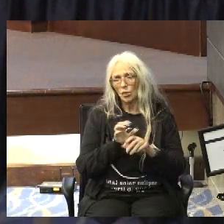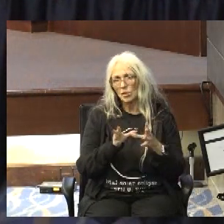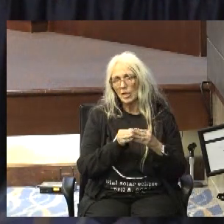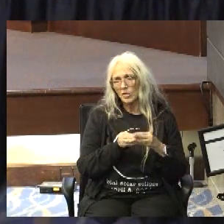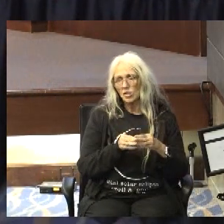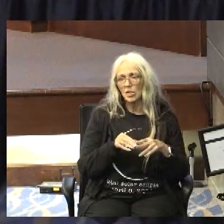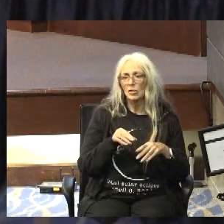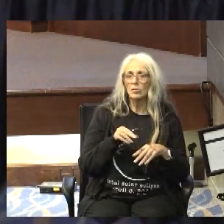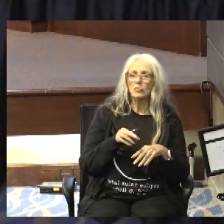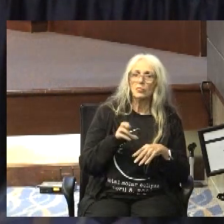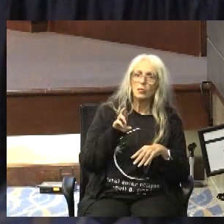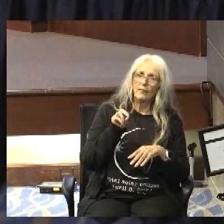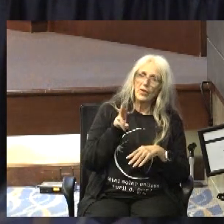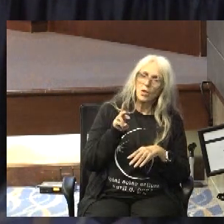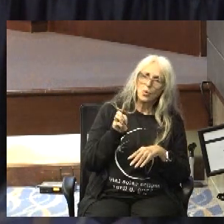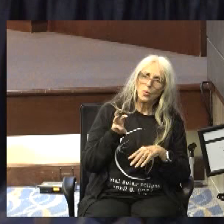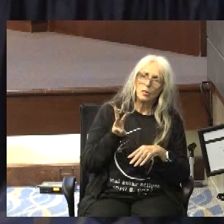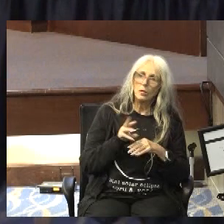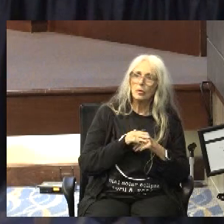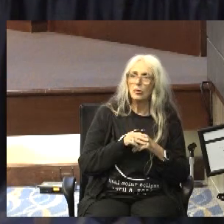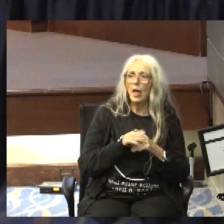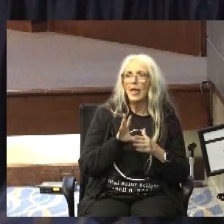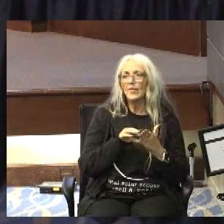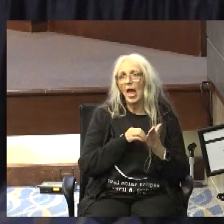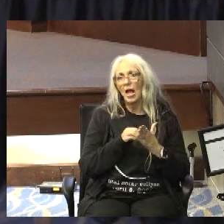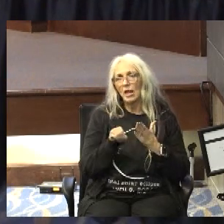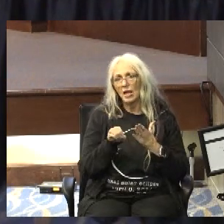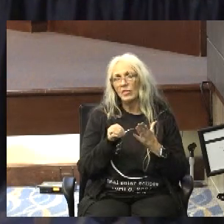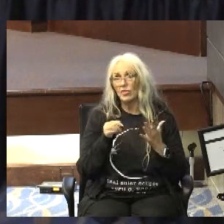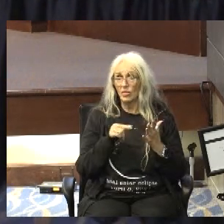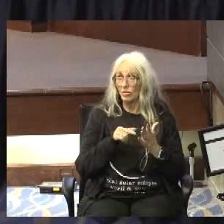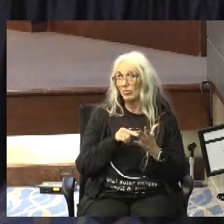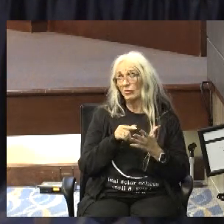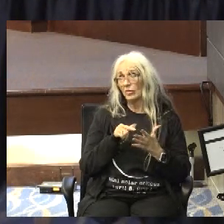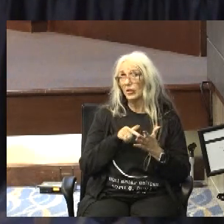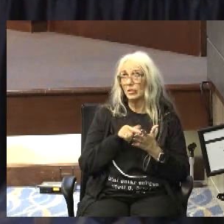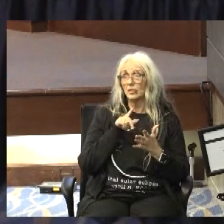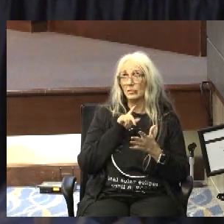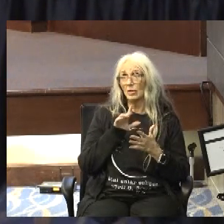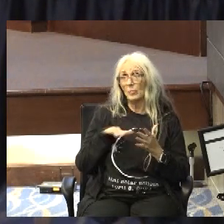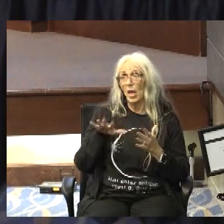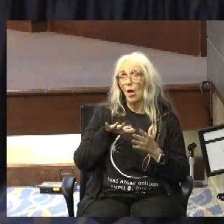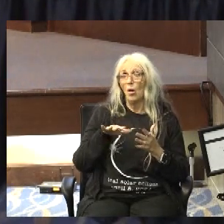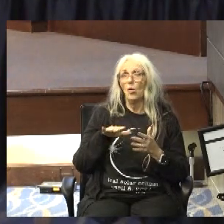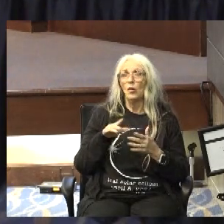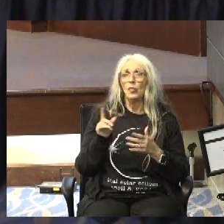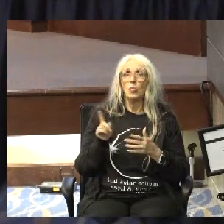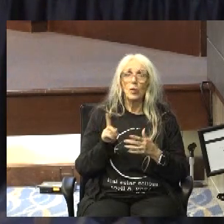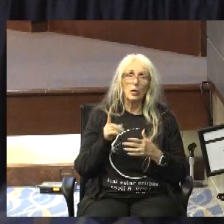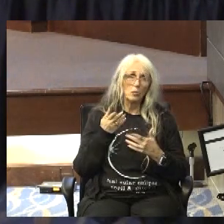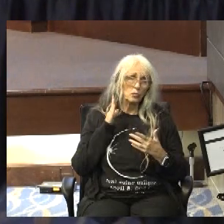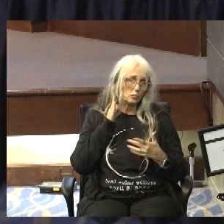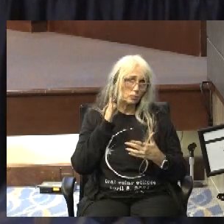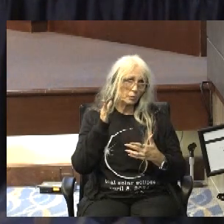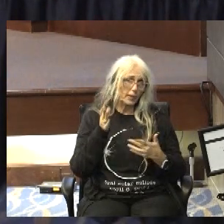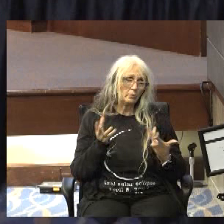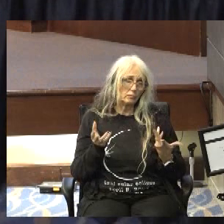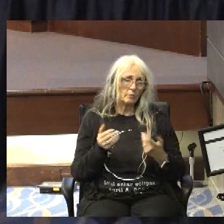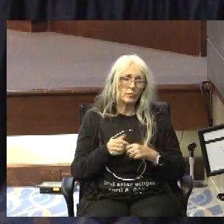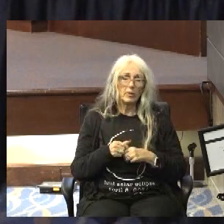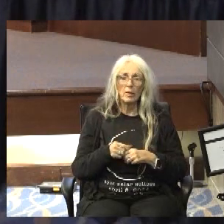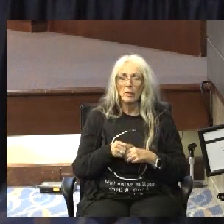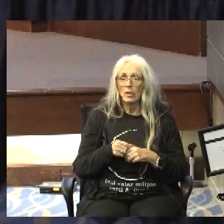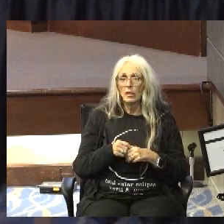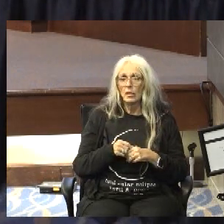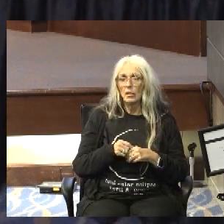city attorney outlined, this is about where it's going to be. We've got to get docs going and TERS board meetings, and this is